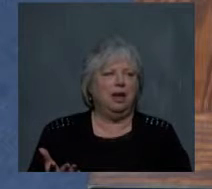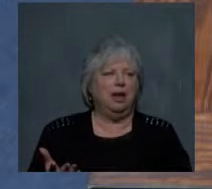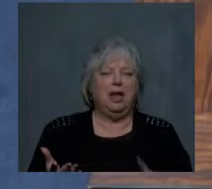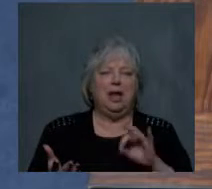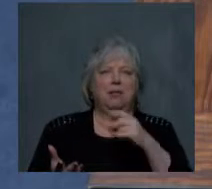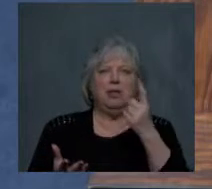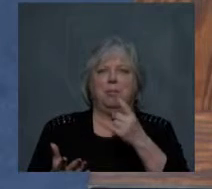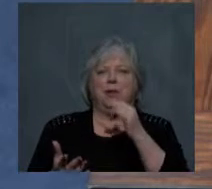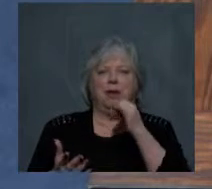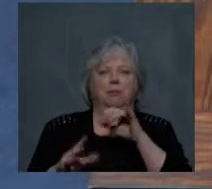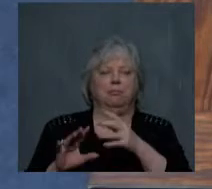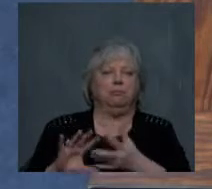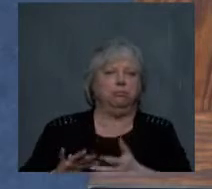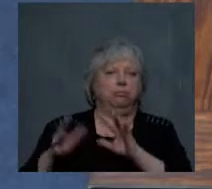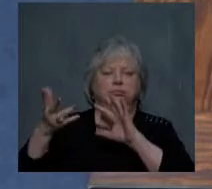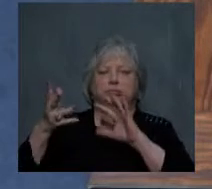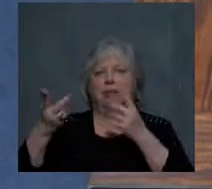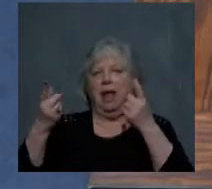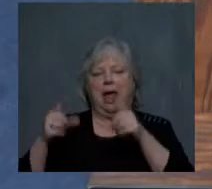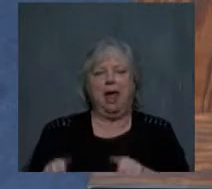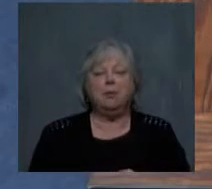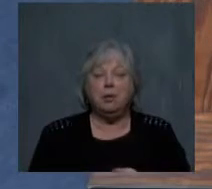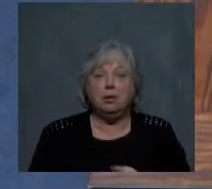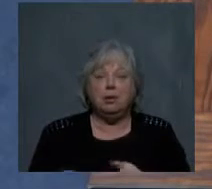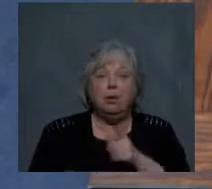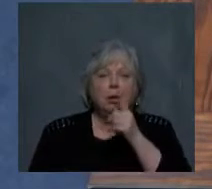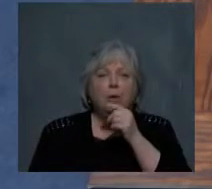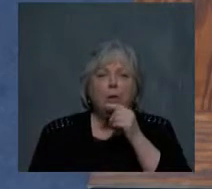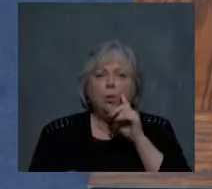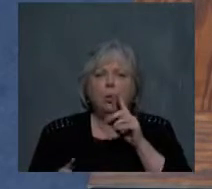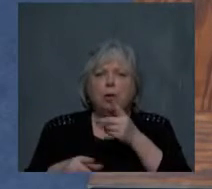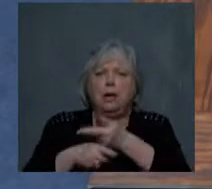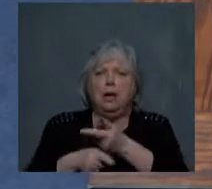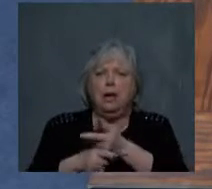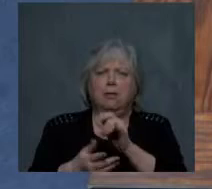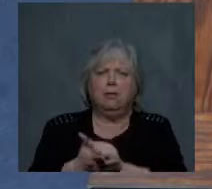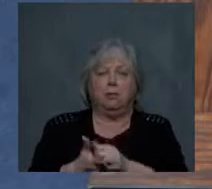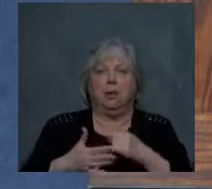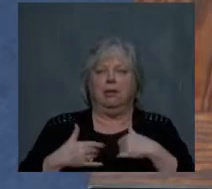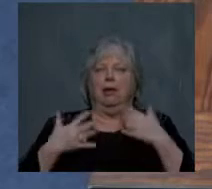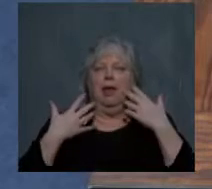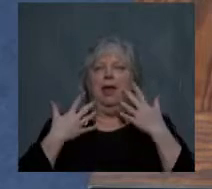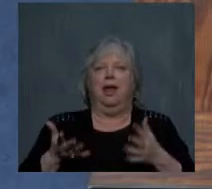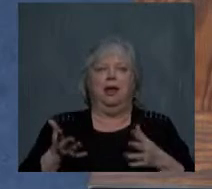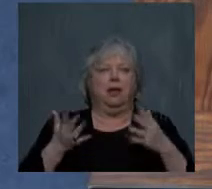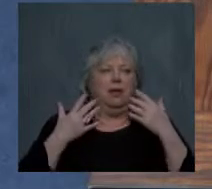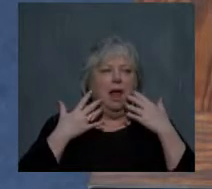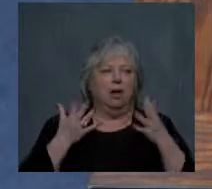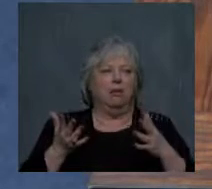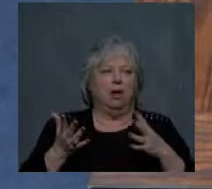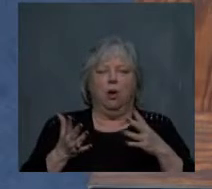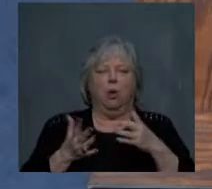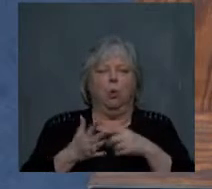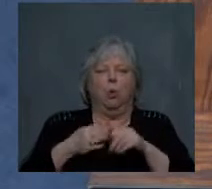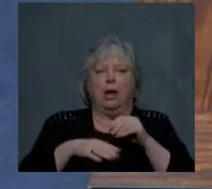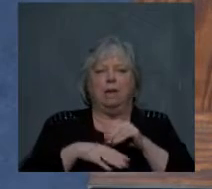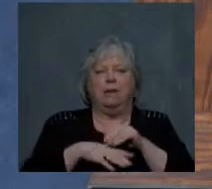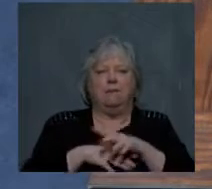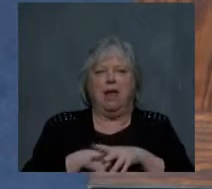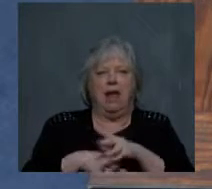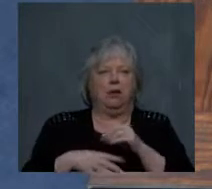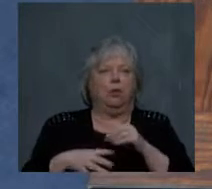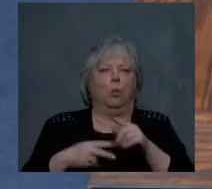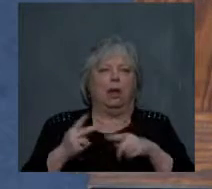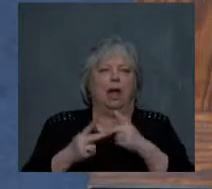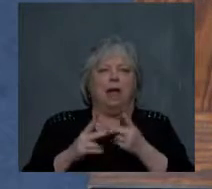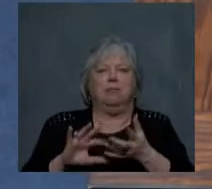breach, what's going to happen? Who's going to take care? I mean, I don't know what effect, and I don't know what kind